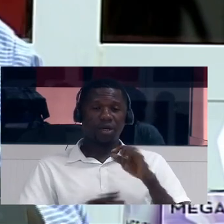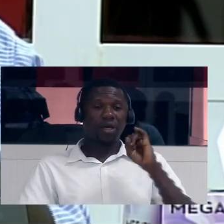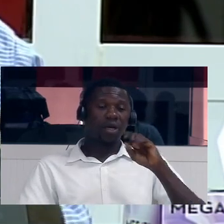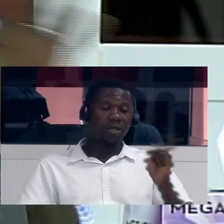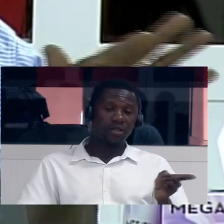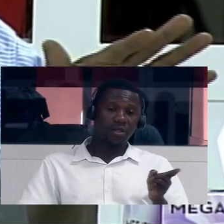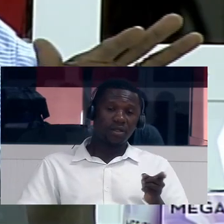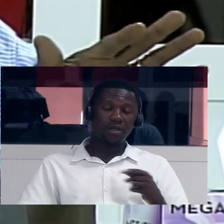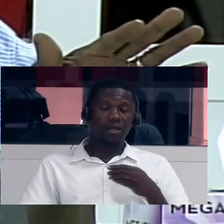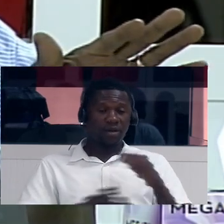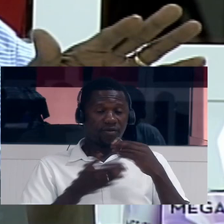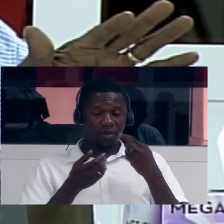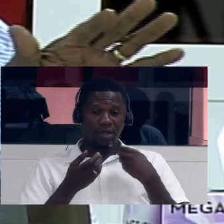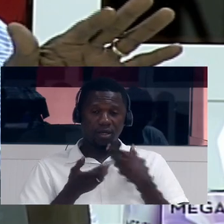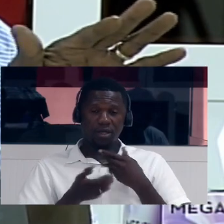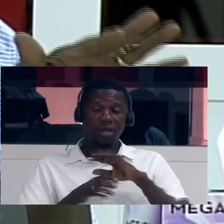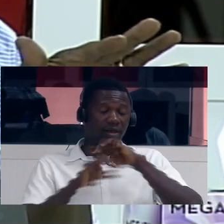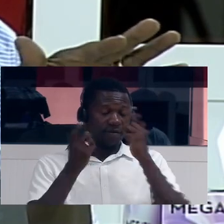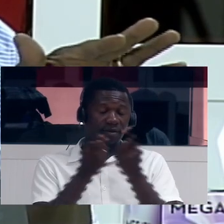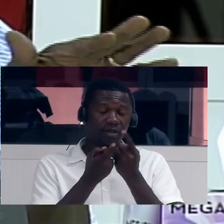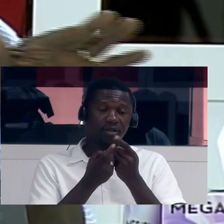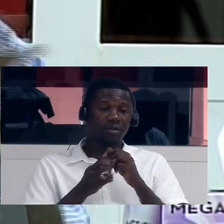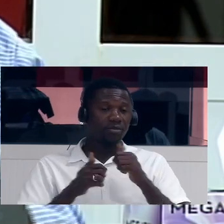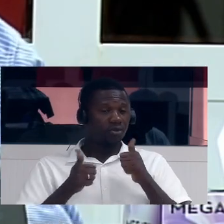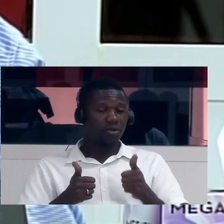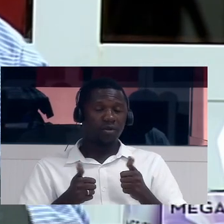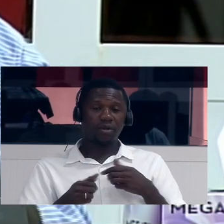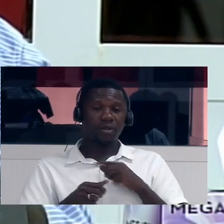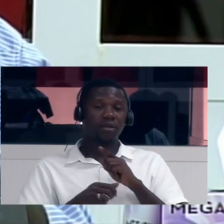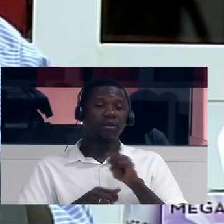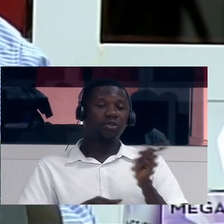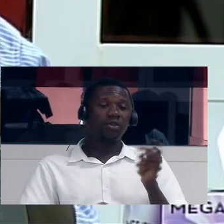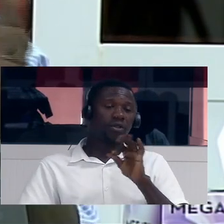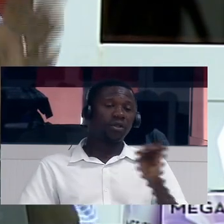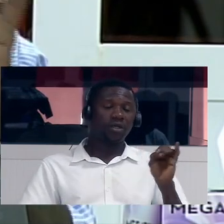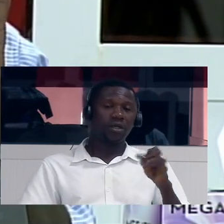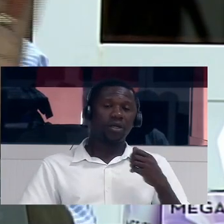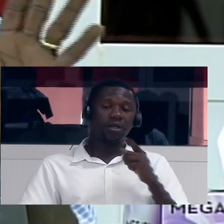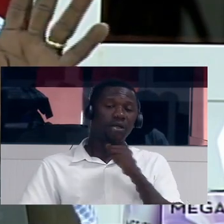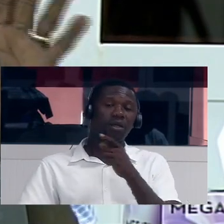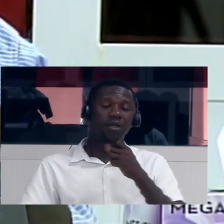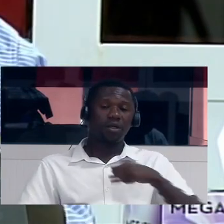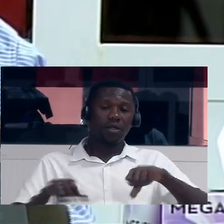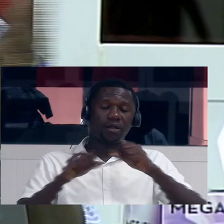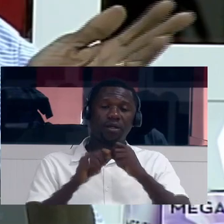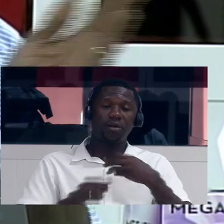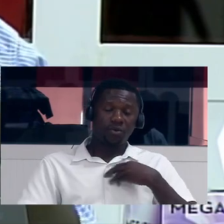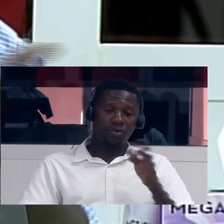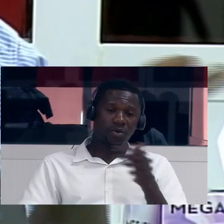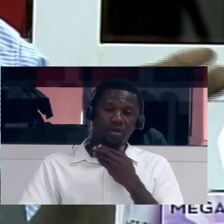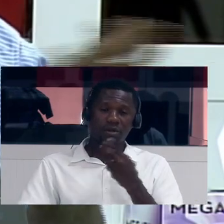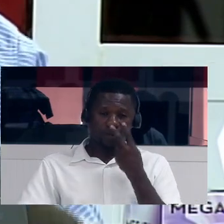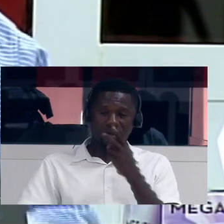that everything is calm at GTTI and that area. I want to go out and see what is happening.